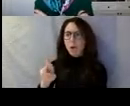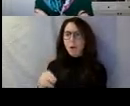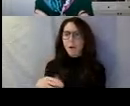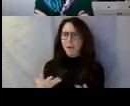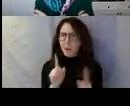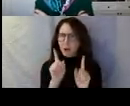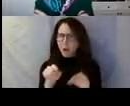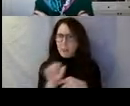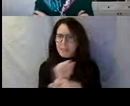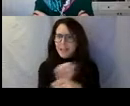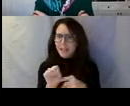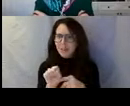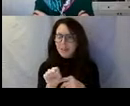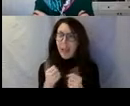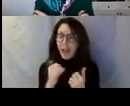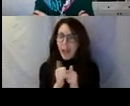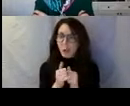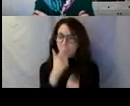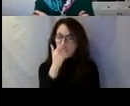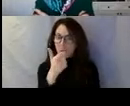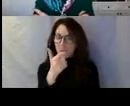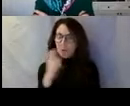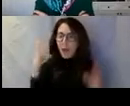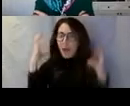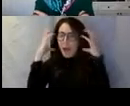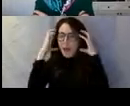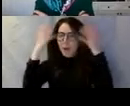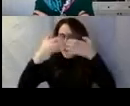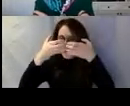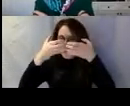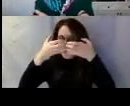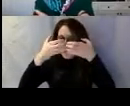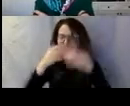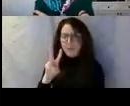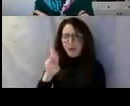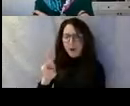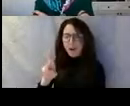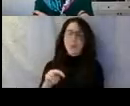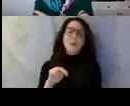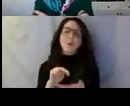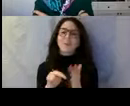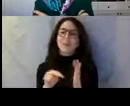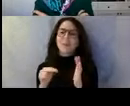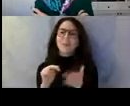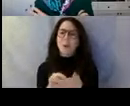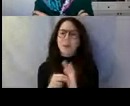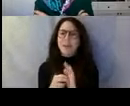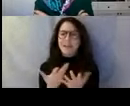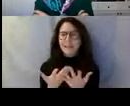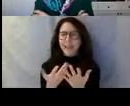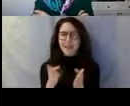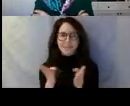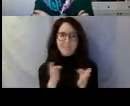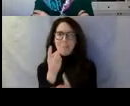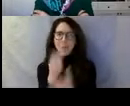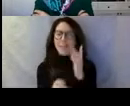play. You're going to have to put on a headset to go see that play. And so there's actually kind of a dual or digital art movement kind of moving out from